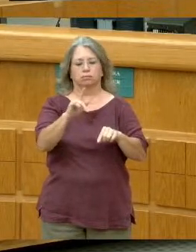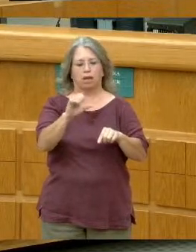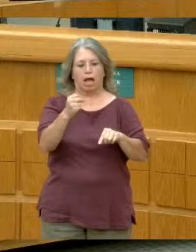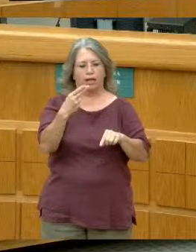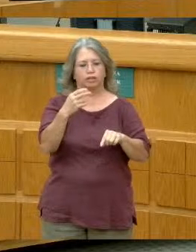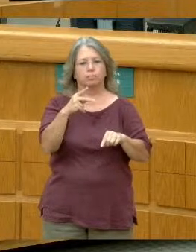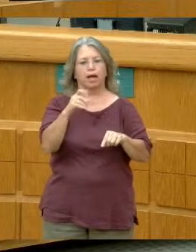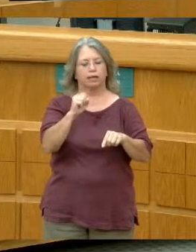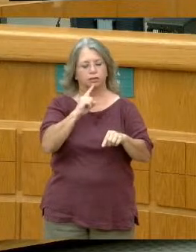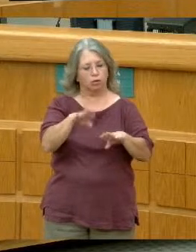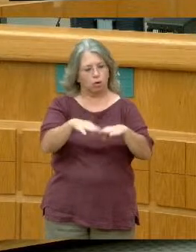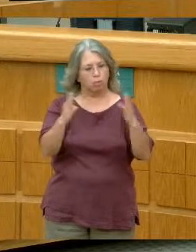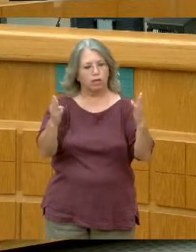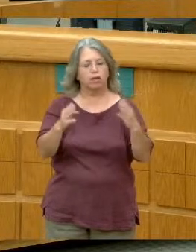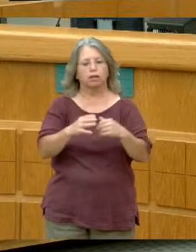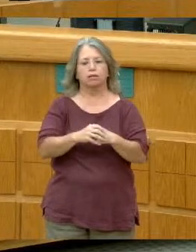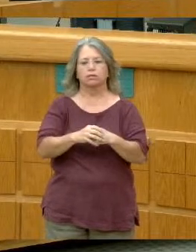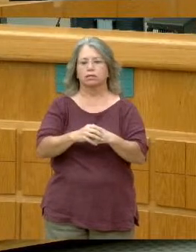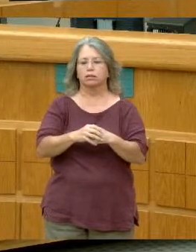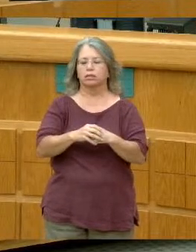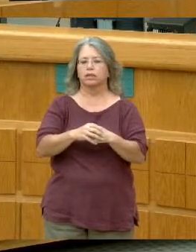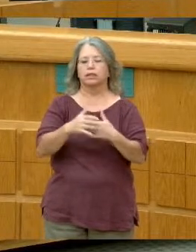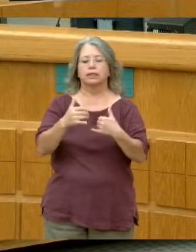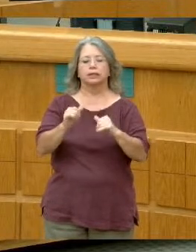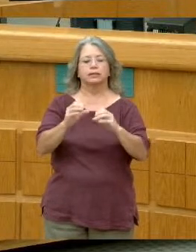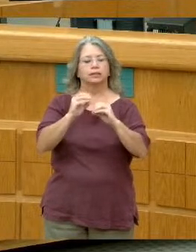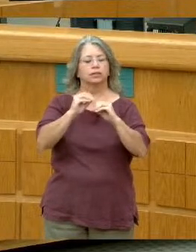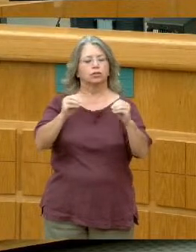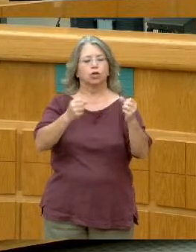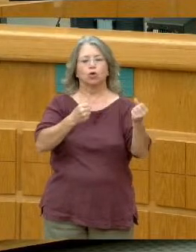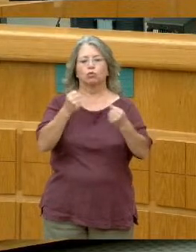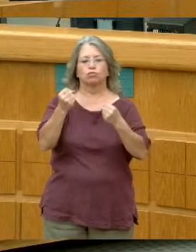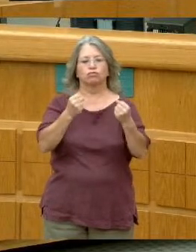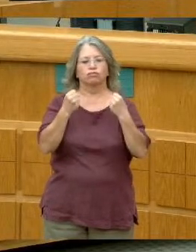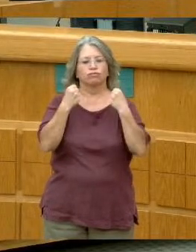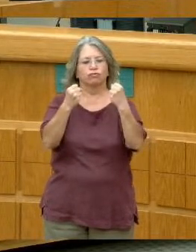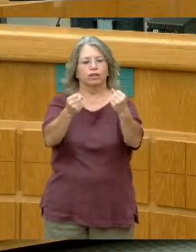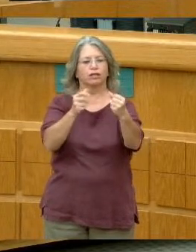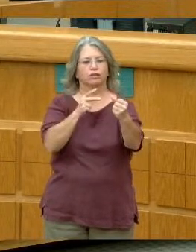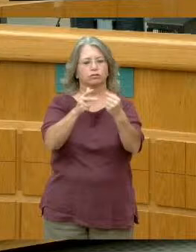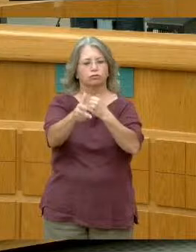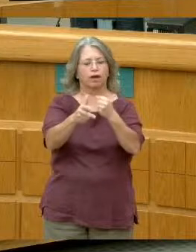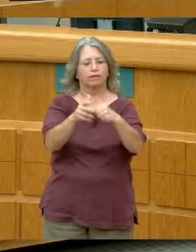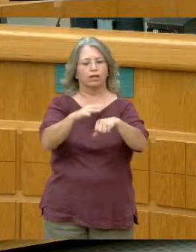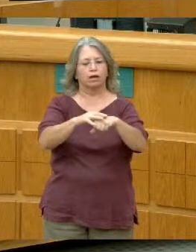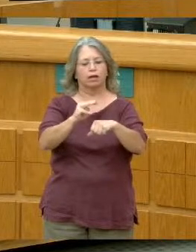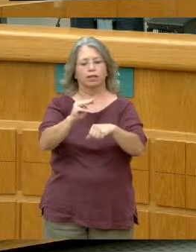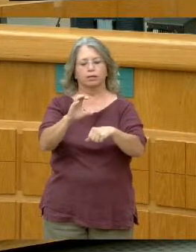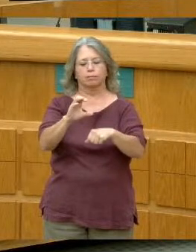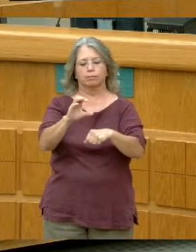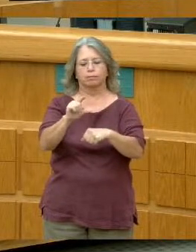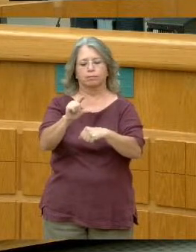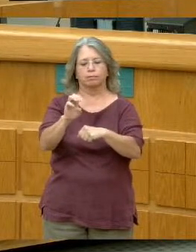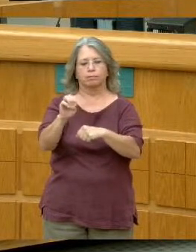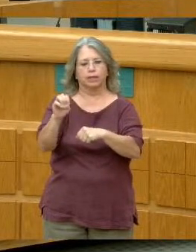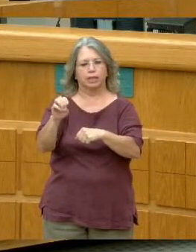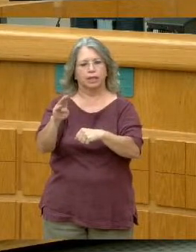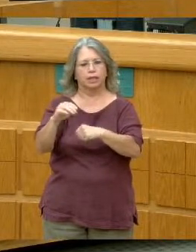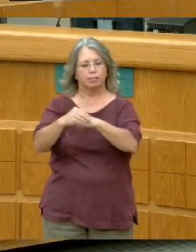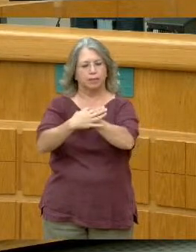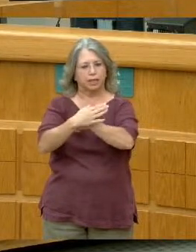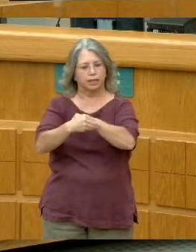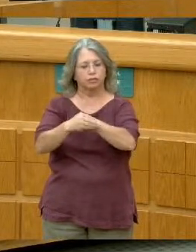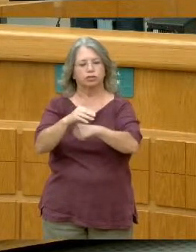open. And there's no vehicular traffic on McGee Beach or North Beach, so they will be open for people to go